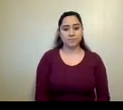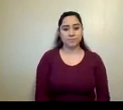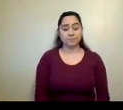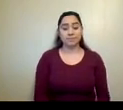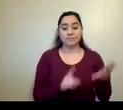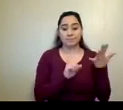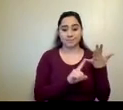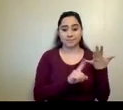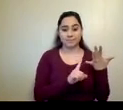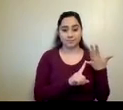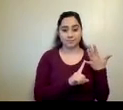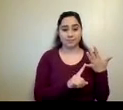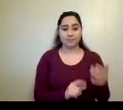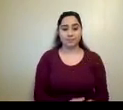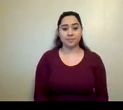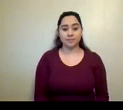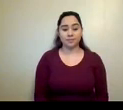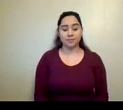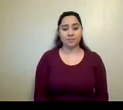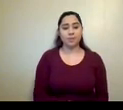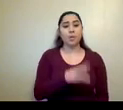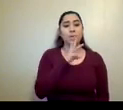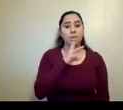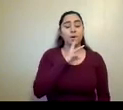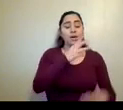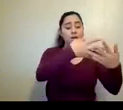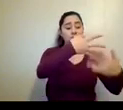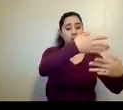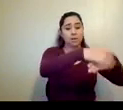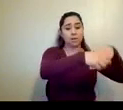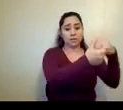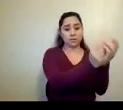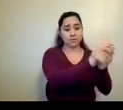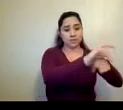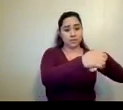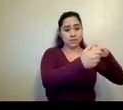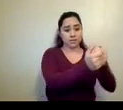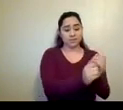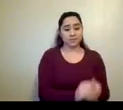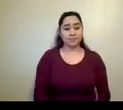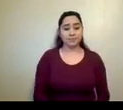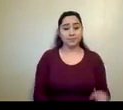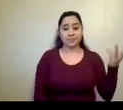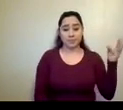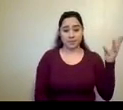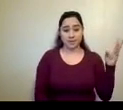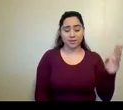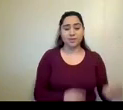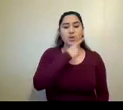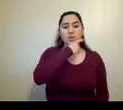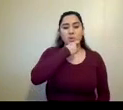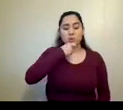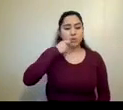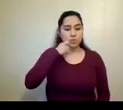Step 5, rinse your hands with water. Step 6, dry your hands completely with